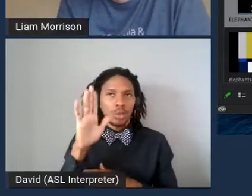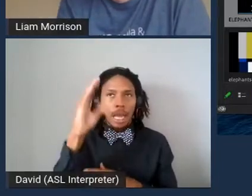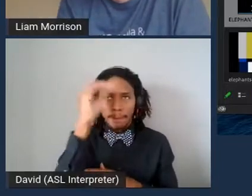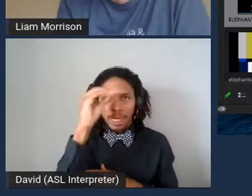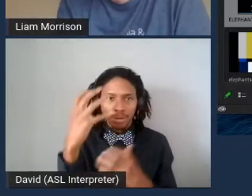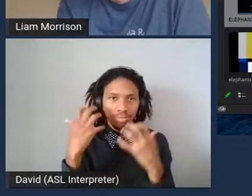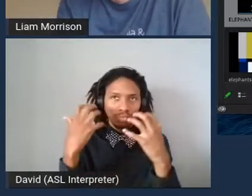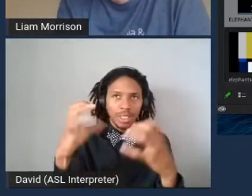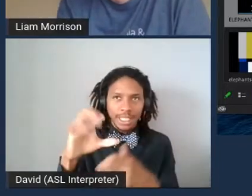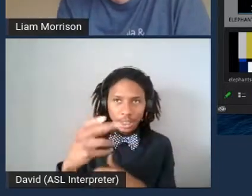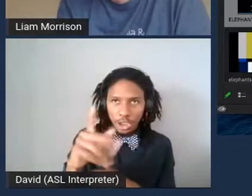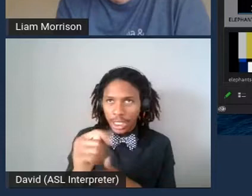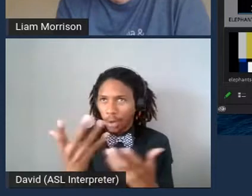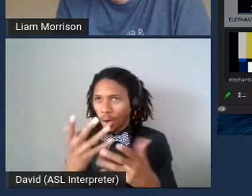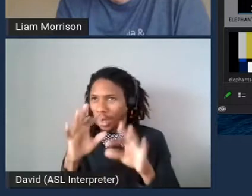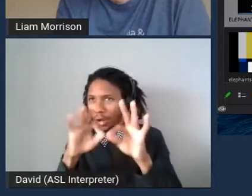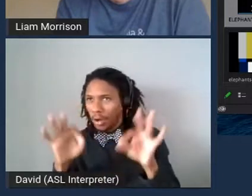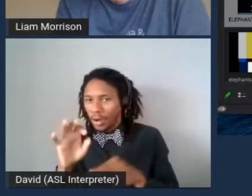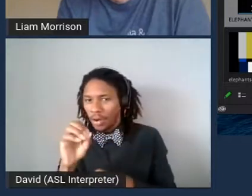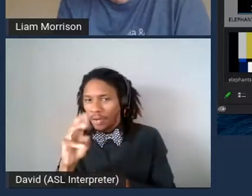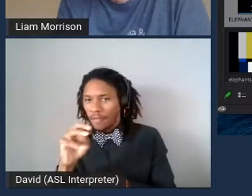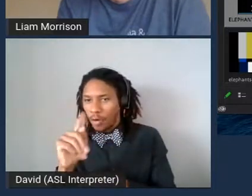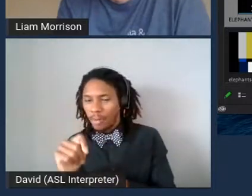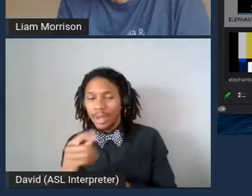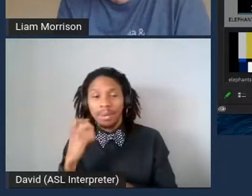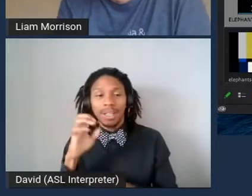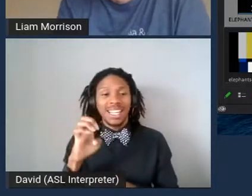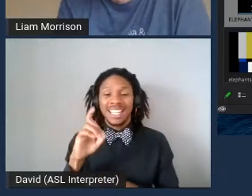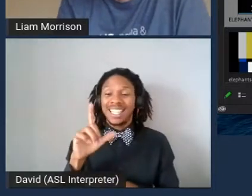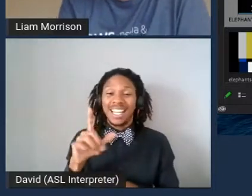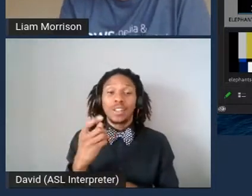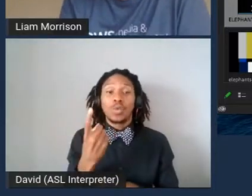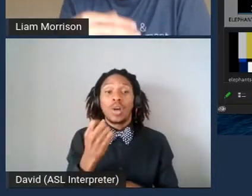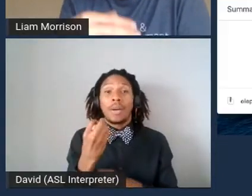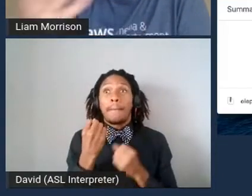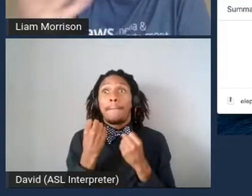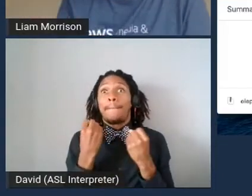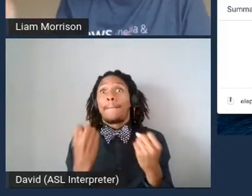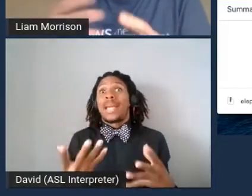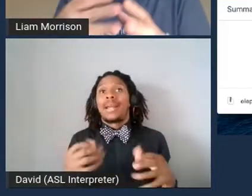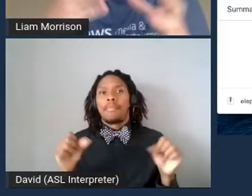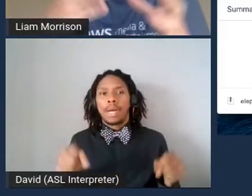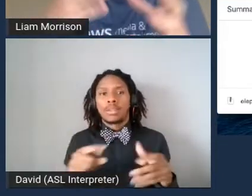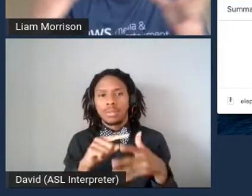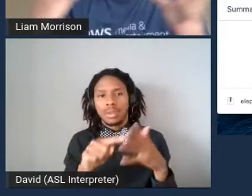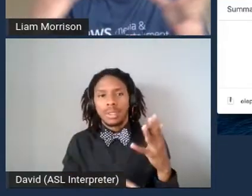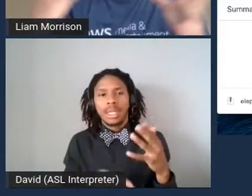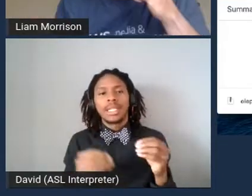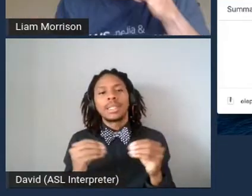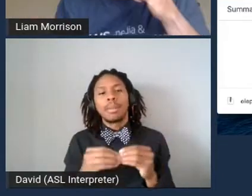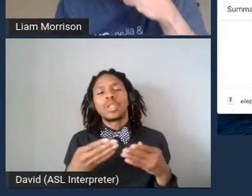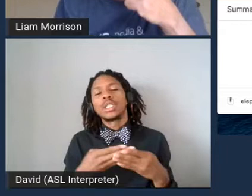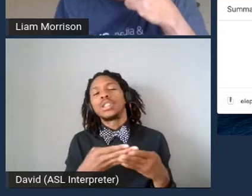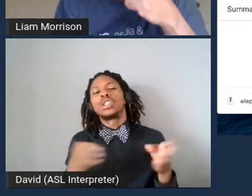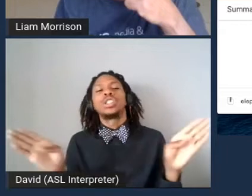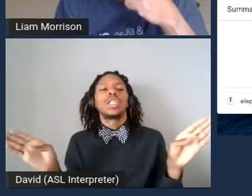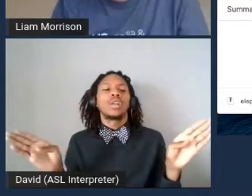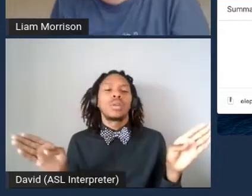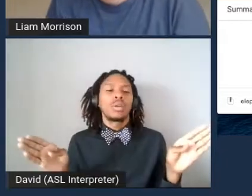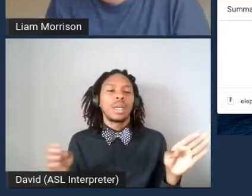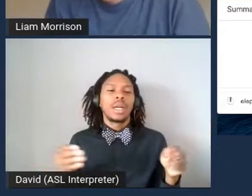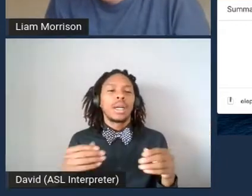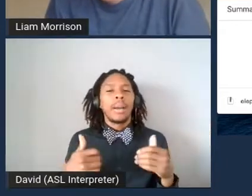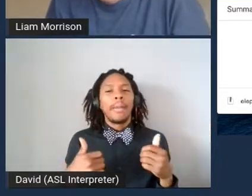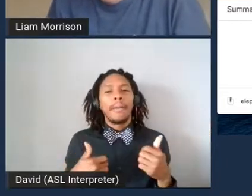what formats, because EDL is just one of many different possibilities. It's the most general. It works in the most